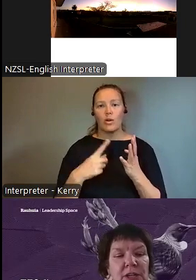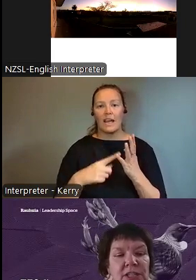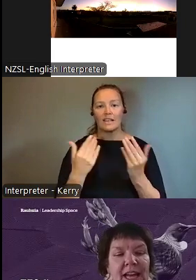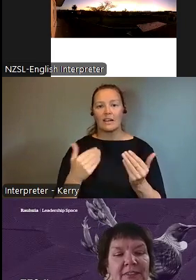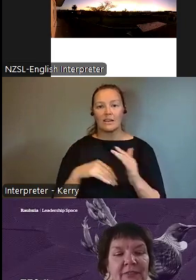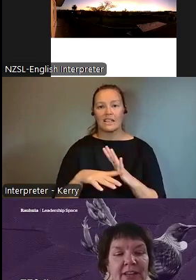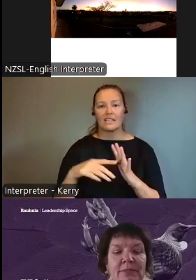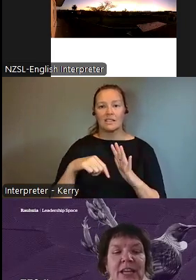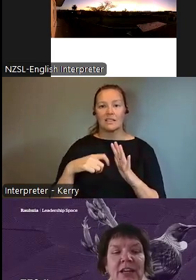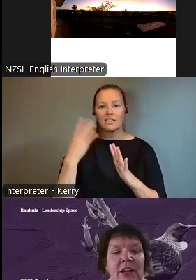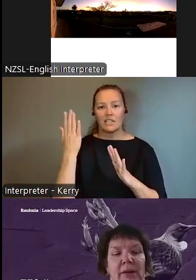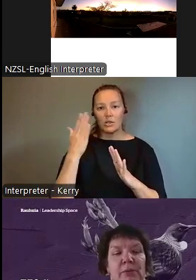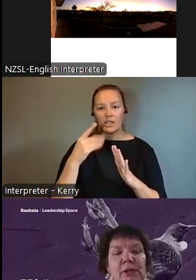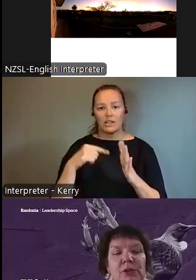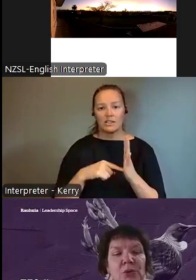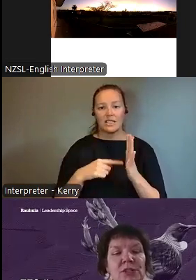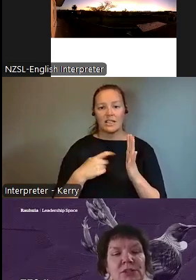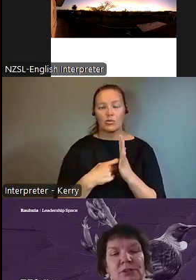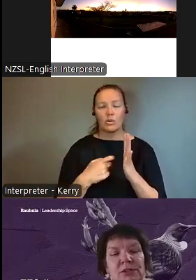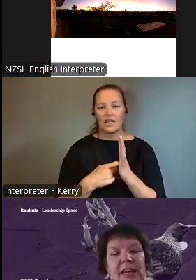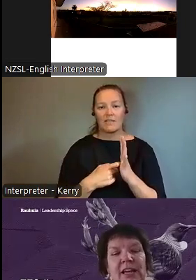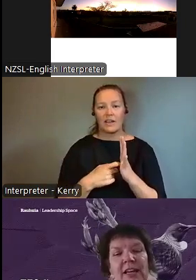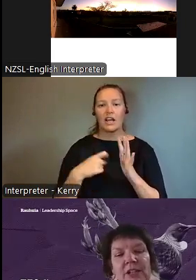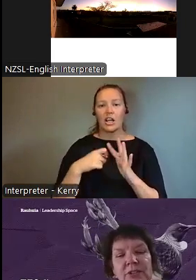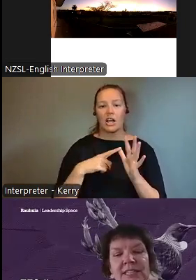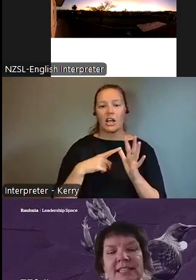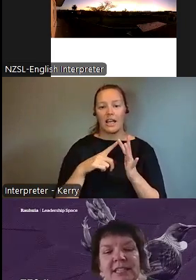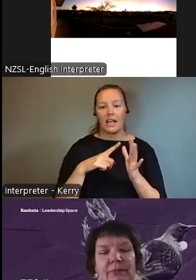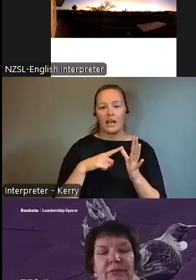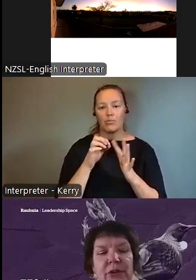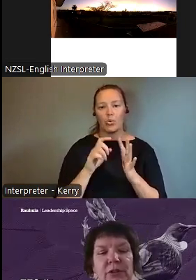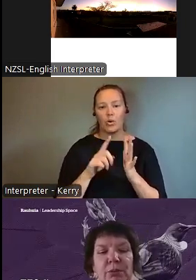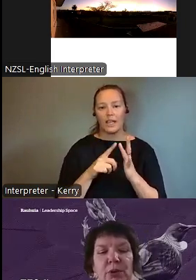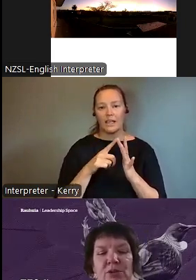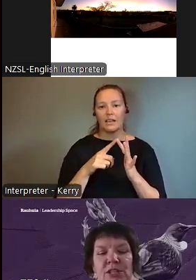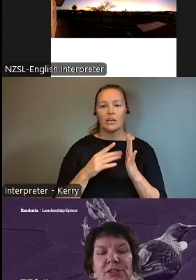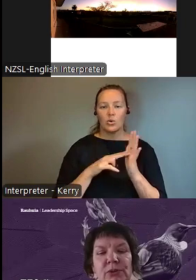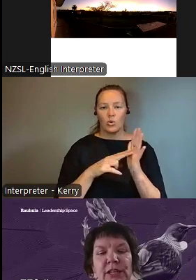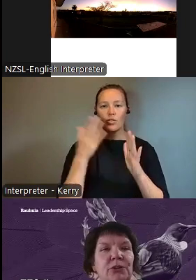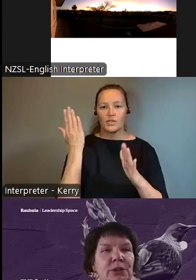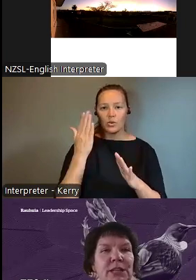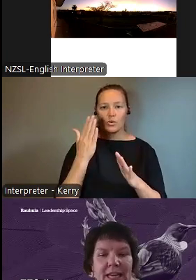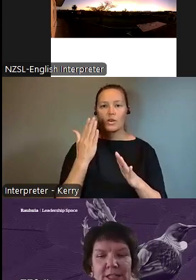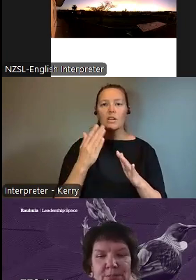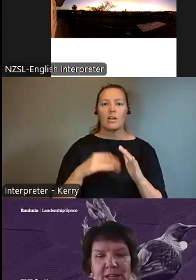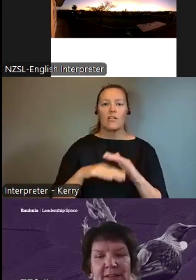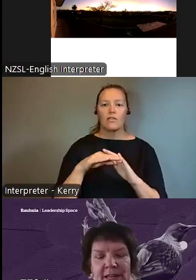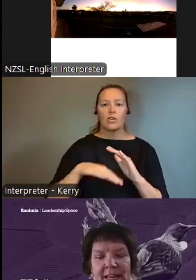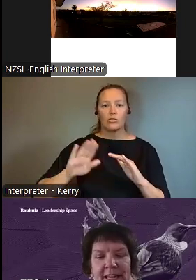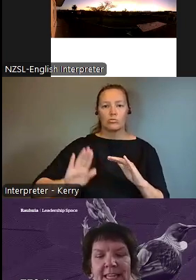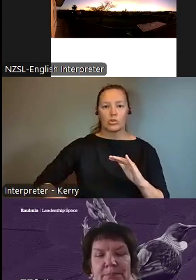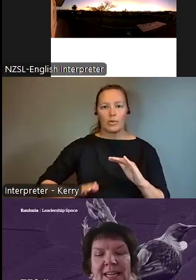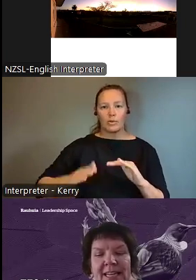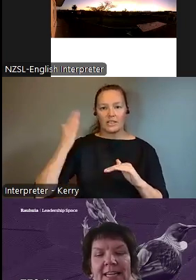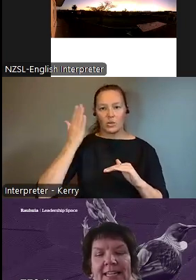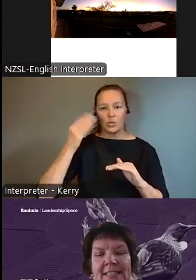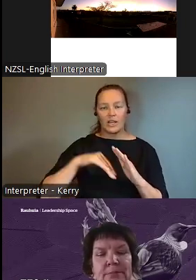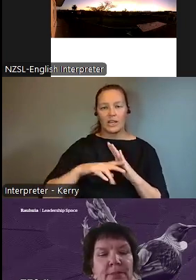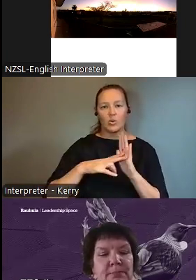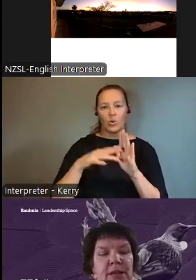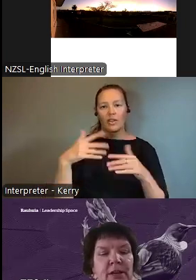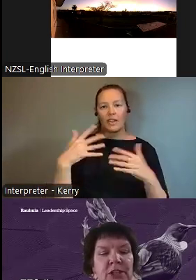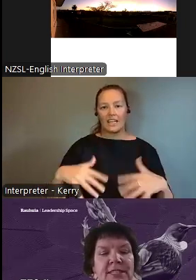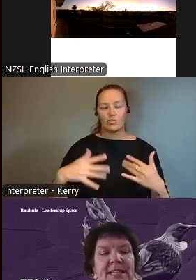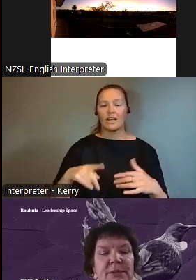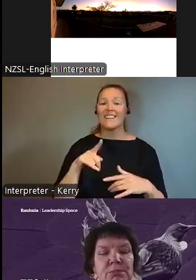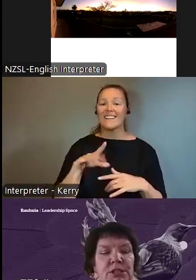o Ruatanewha, Kaiapoi North School, U6 full primary school in North Canterbury. He has been an elected